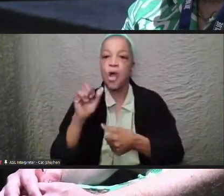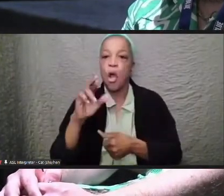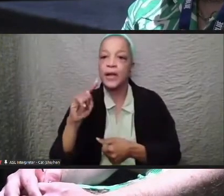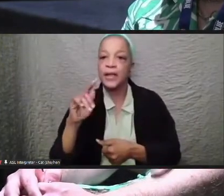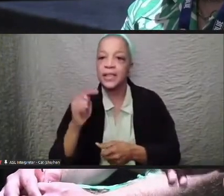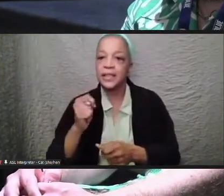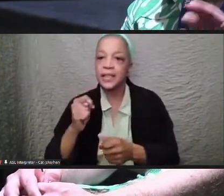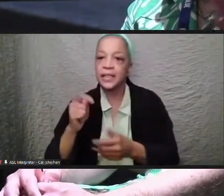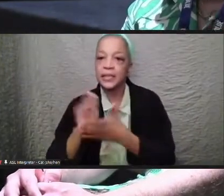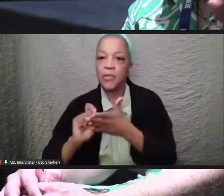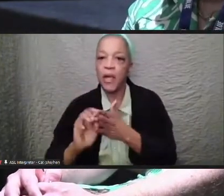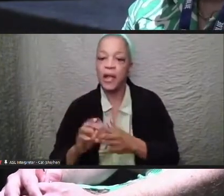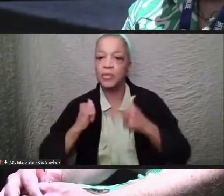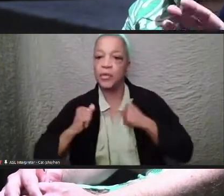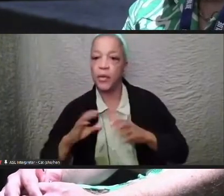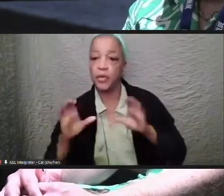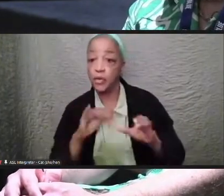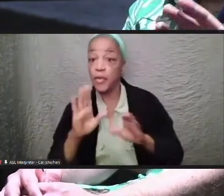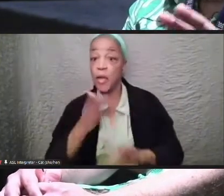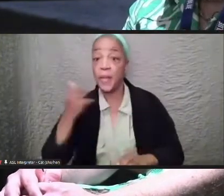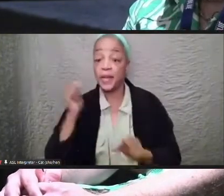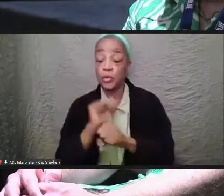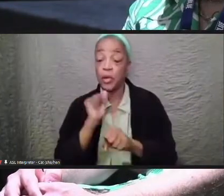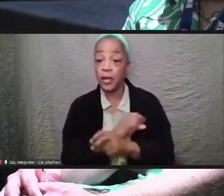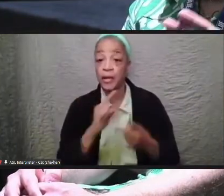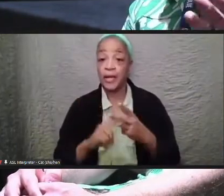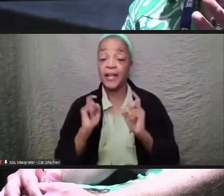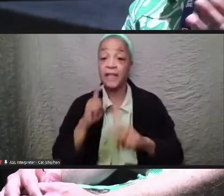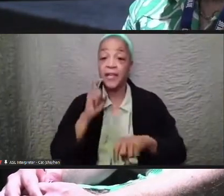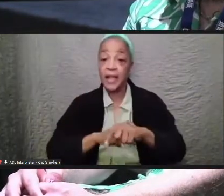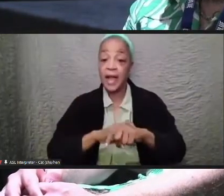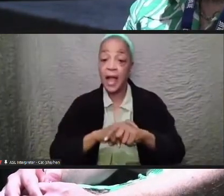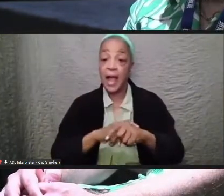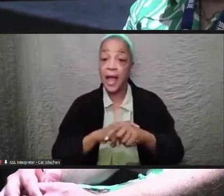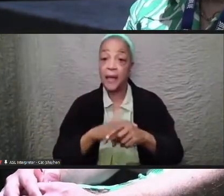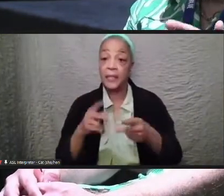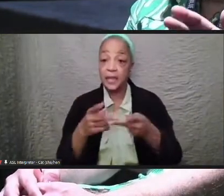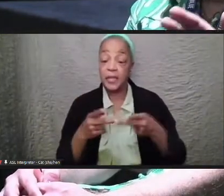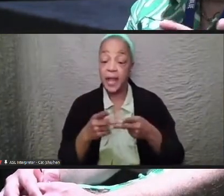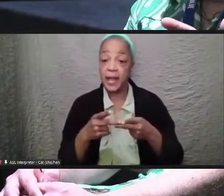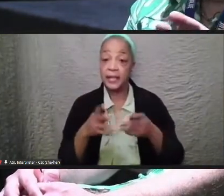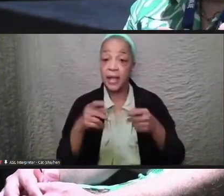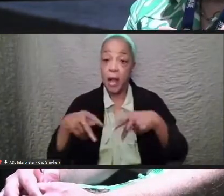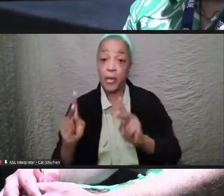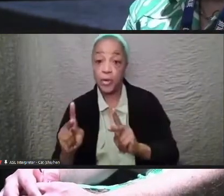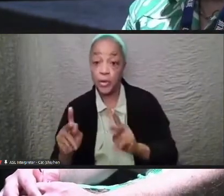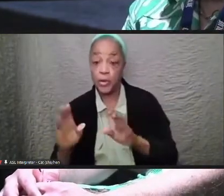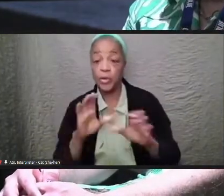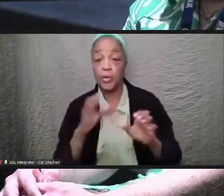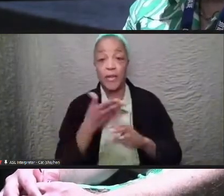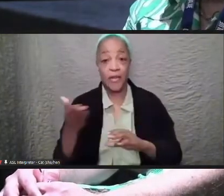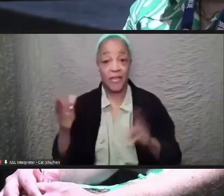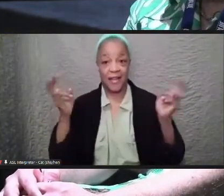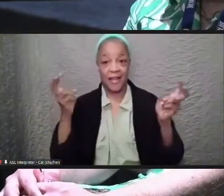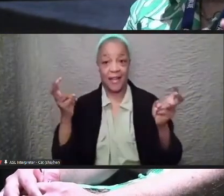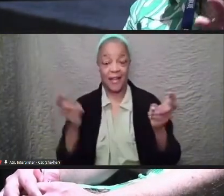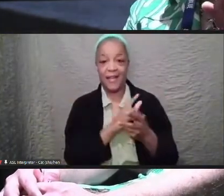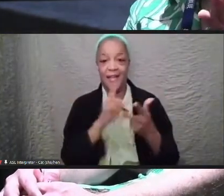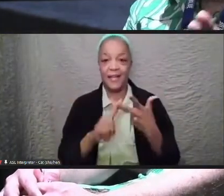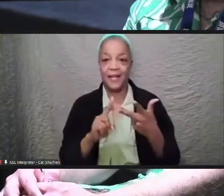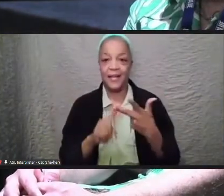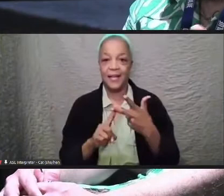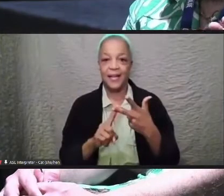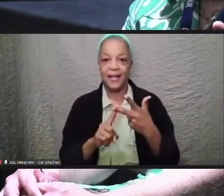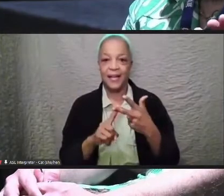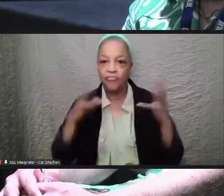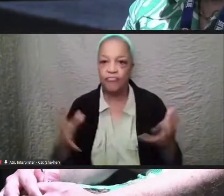best work. We're going to give them the time, the space, the opportunity, and the microphone to do their thing. And then we're going to foster